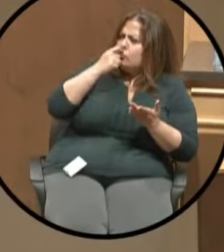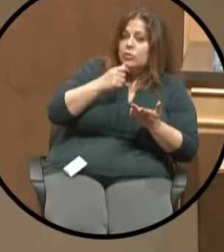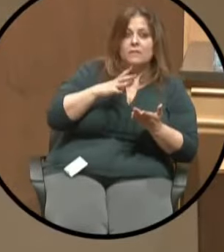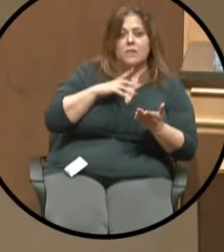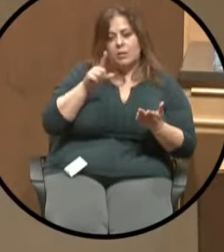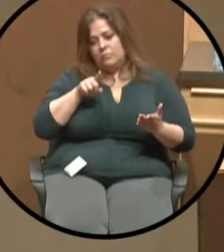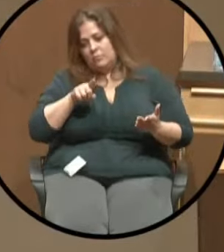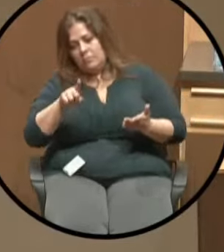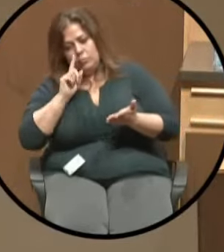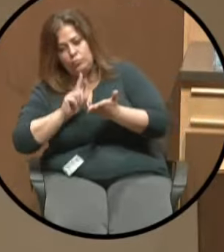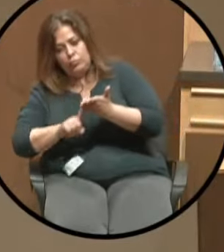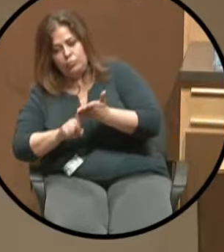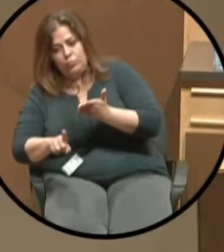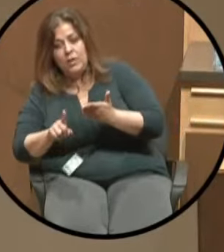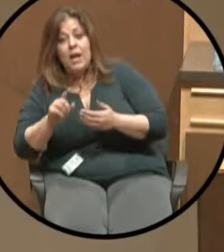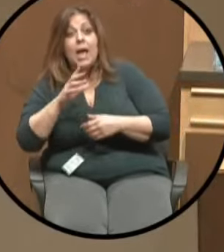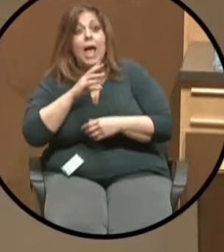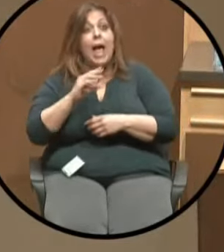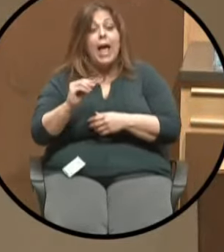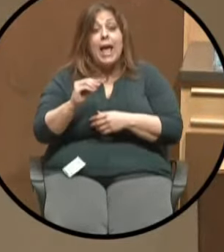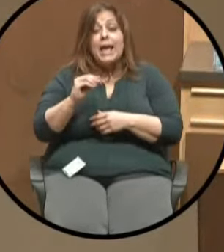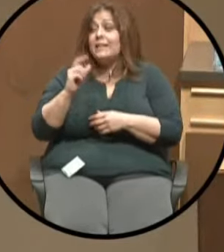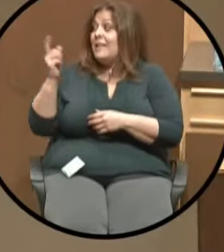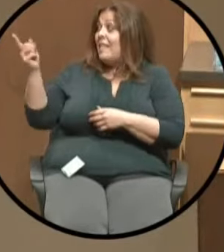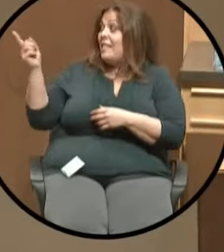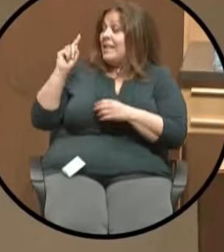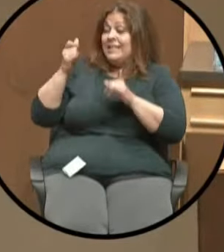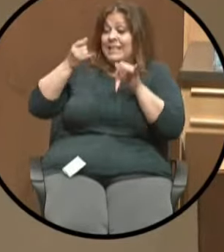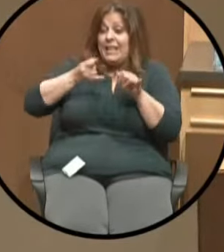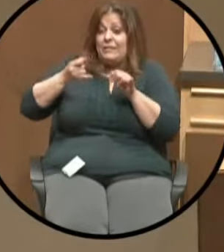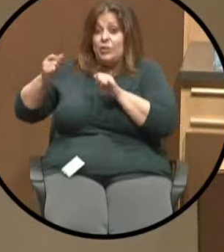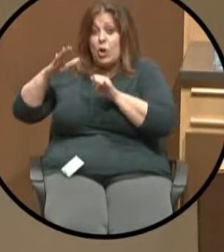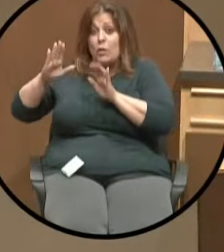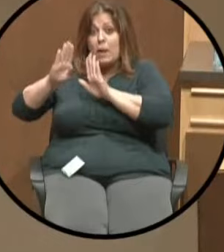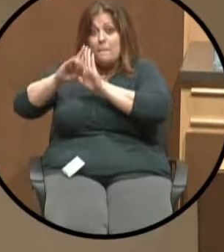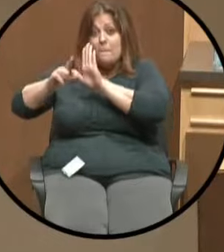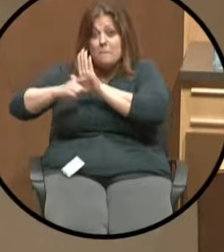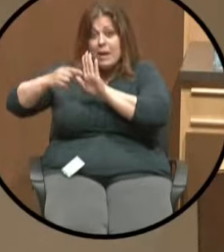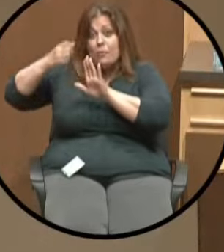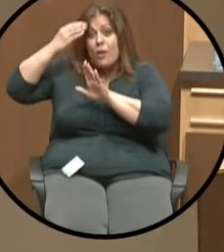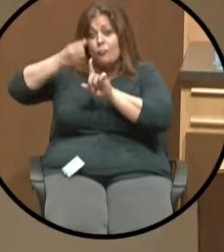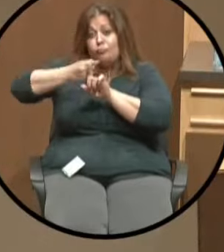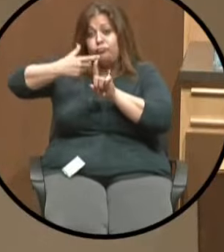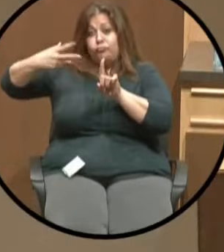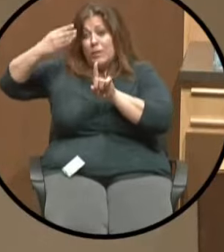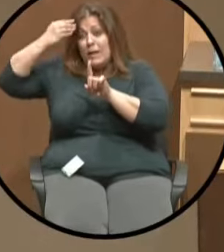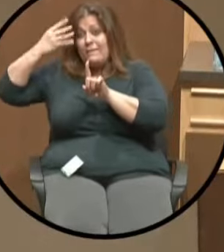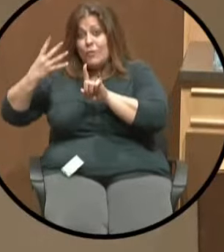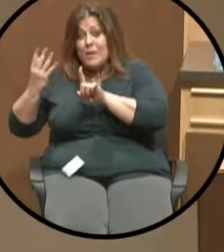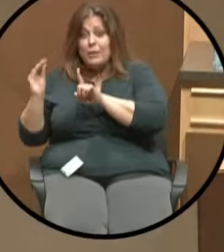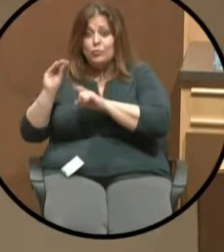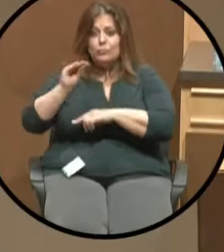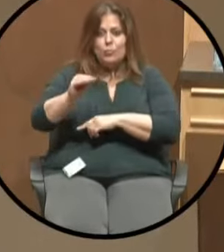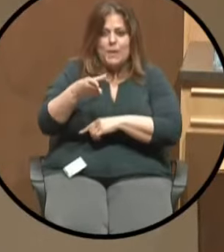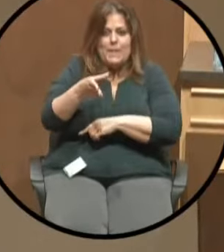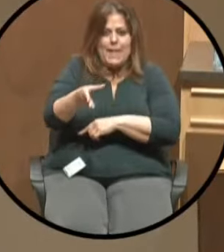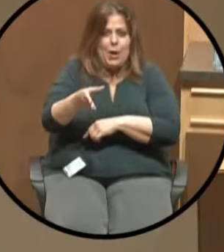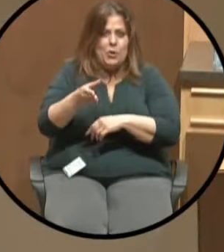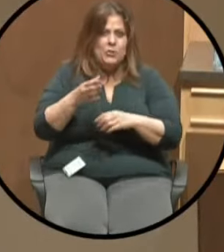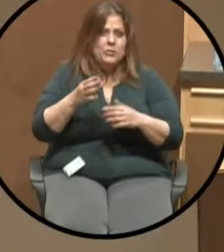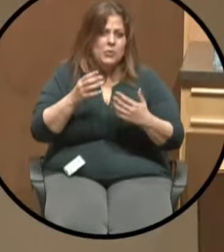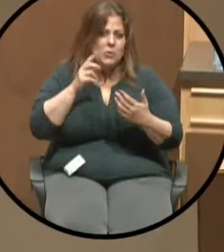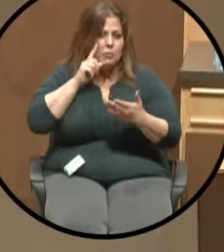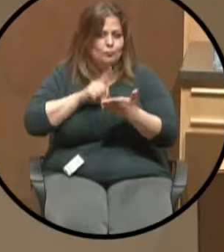which lists the full bios of this outstanding expert panel that we've had with us today. Thanks for tuning in, thanks